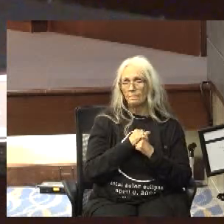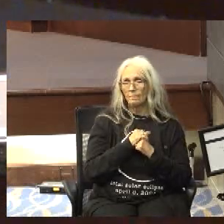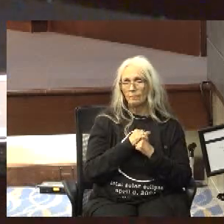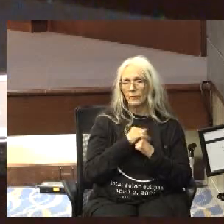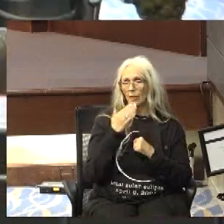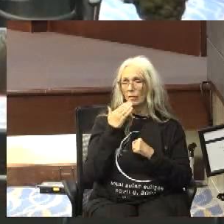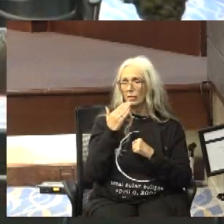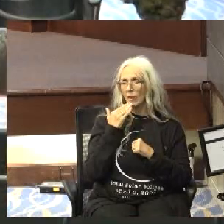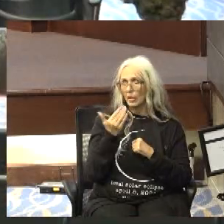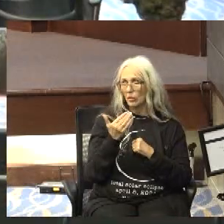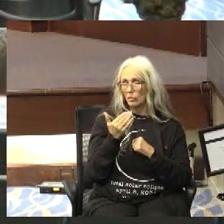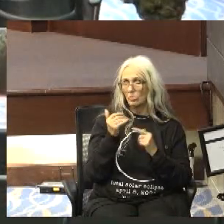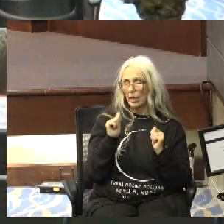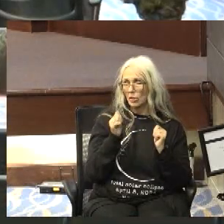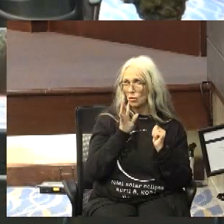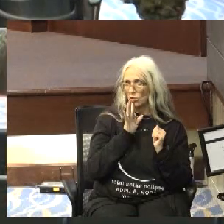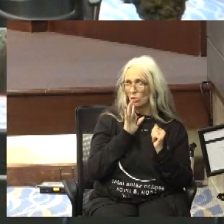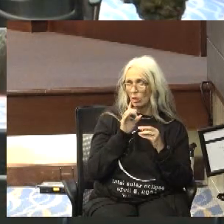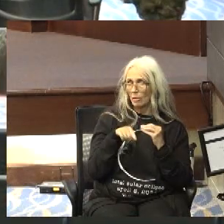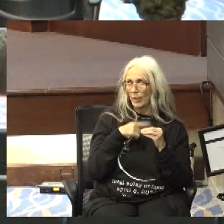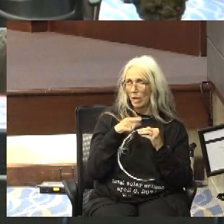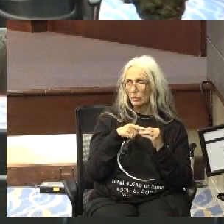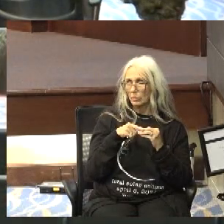Thanks, Paul. Could you speak to